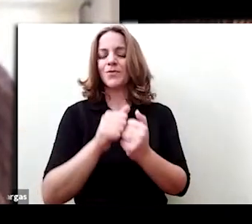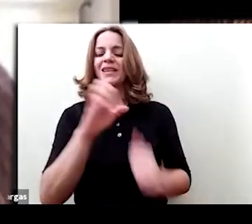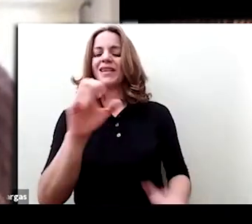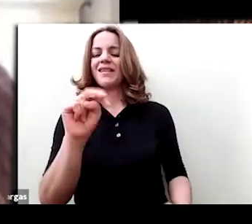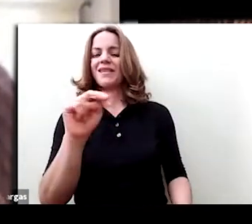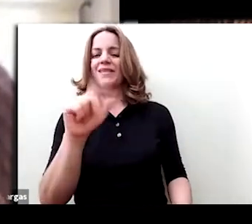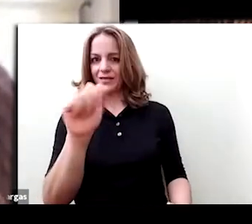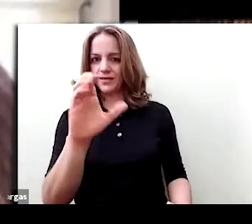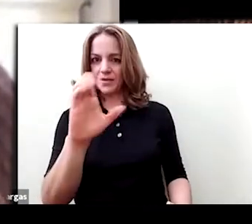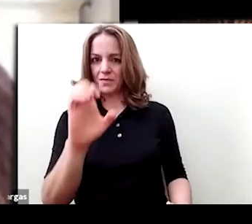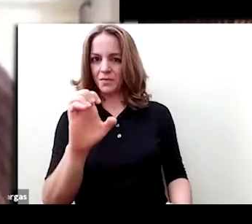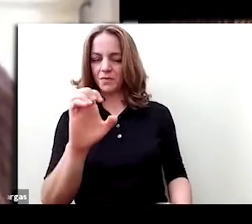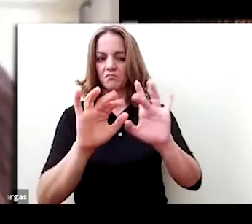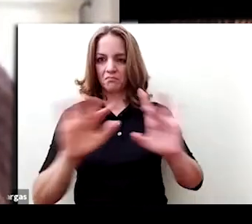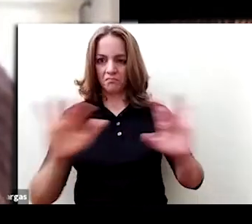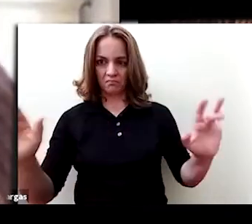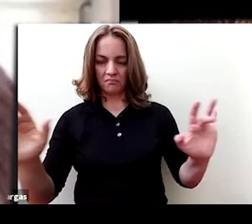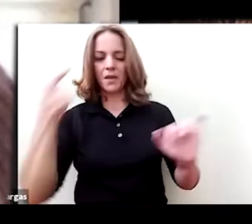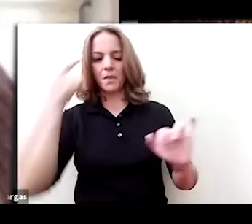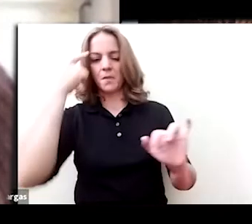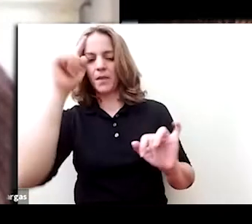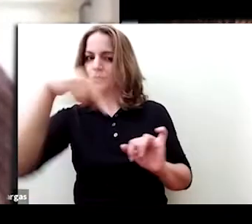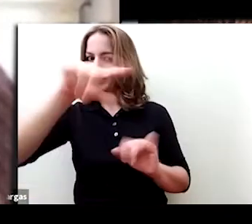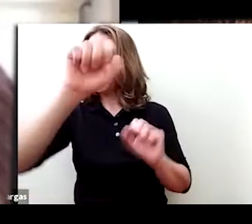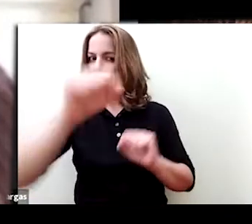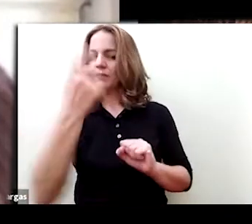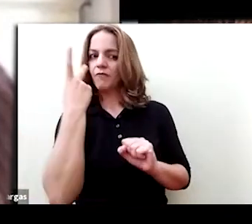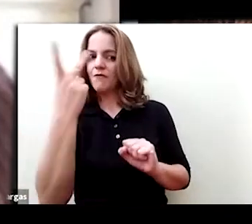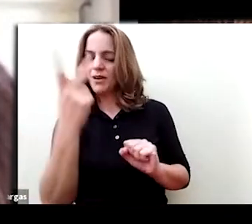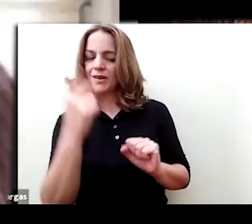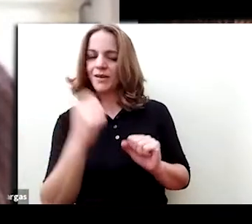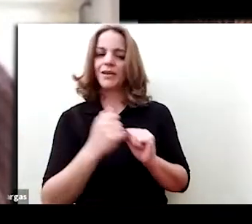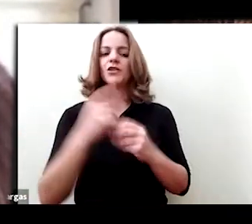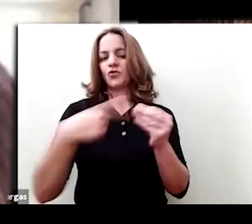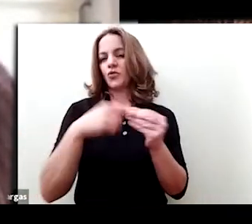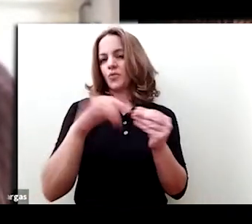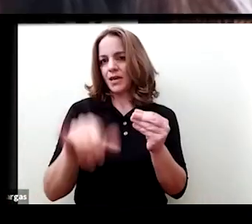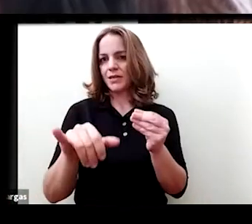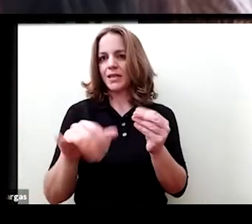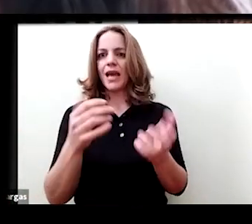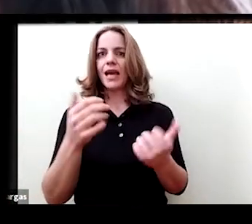Archive of Public Broadcasting about it and the episodes that we found, they put